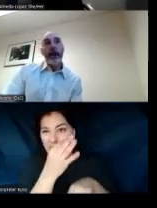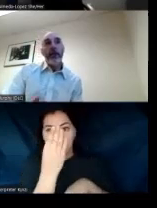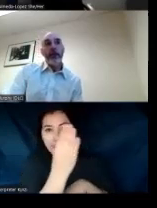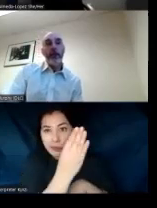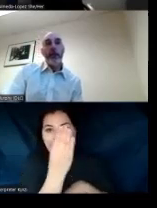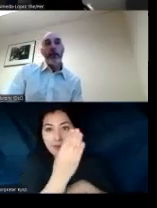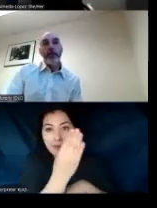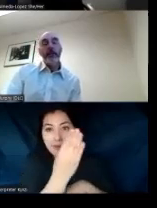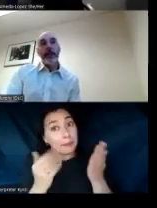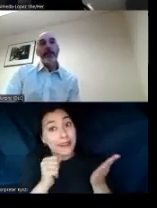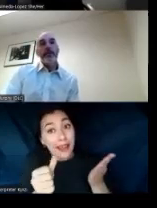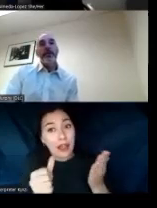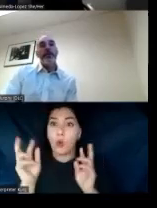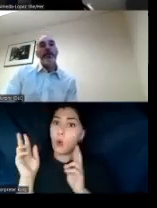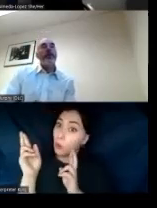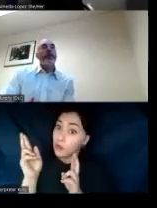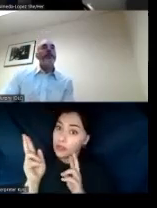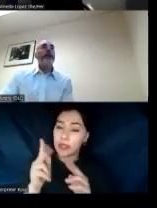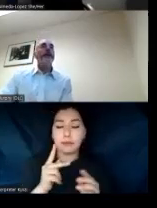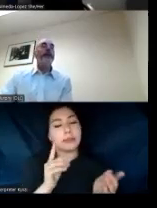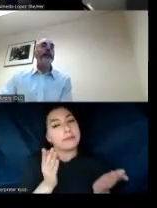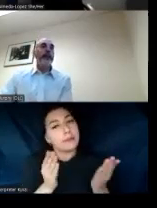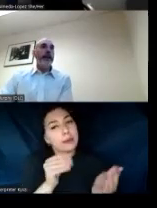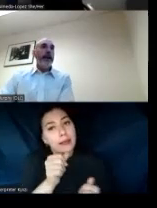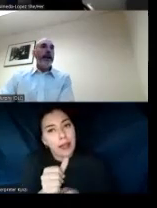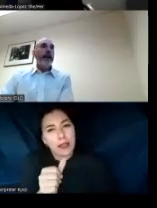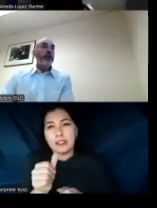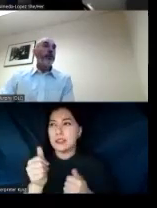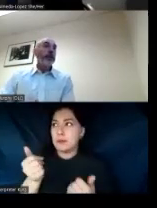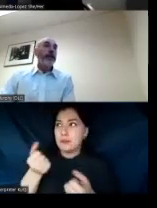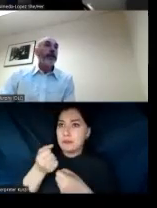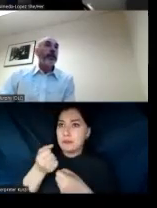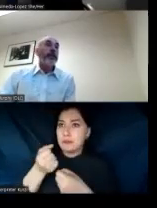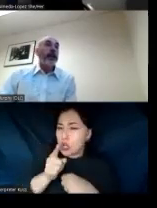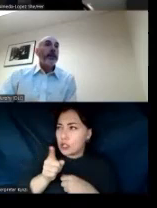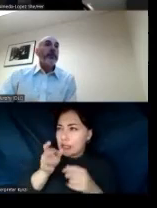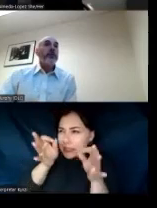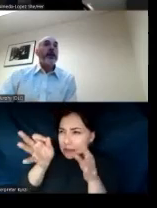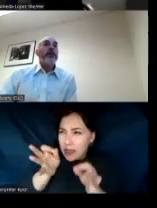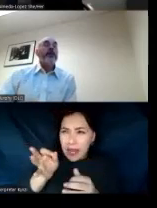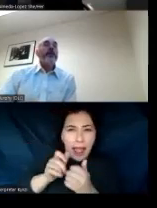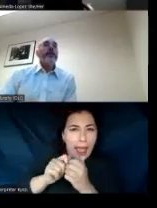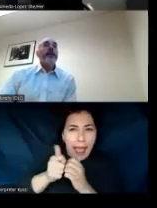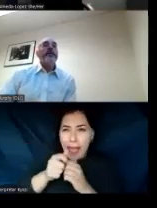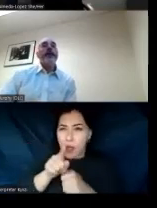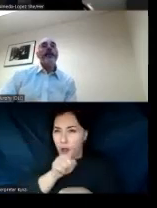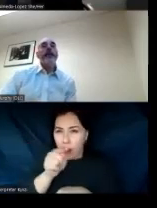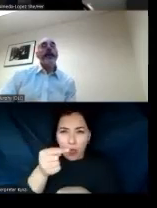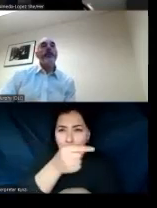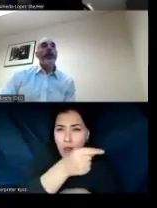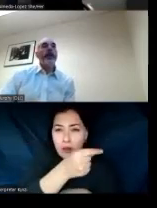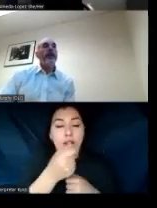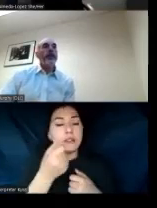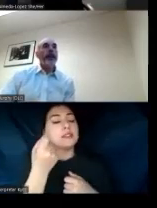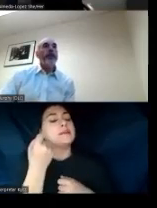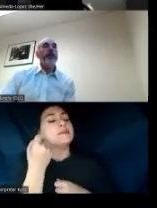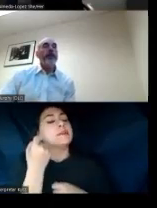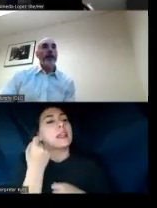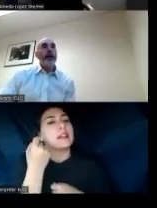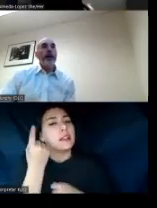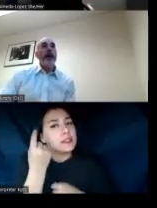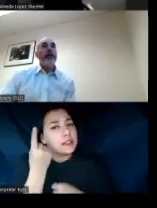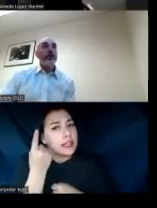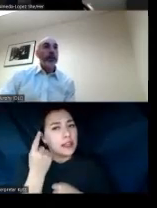from there to the entrance to the polling place. And you're going to want to take a look at the path of travel. If they've designated a parking